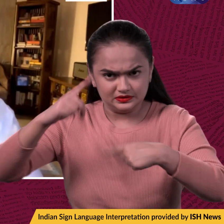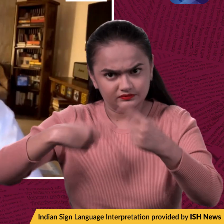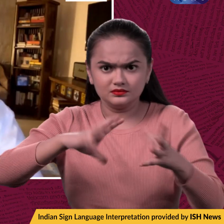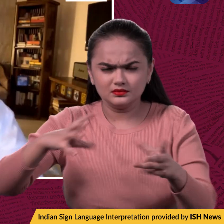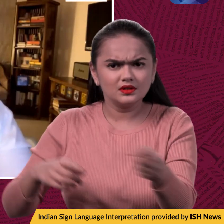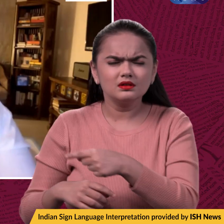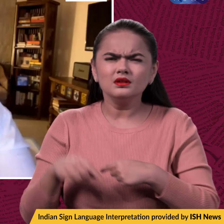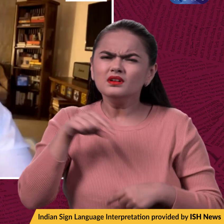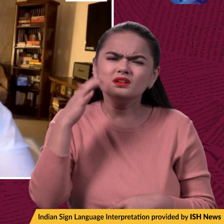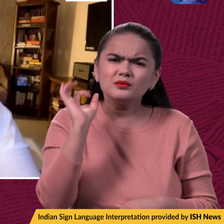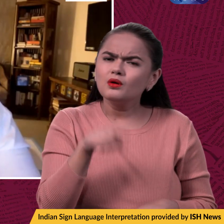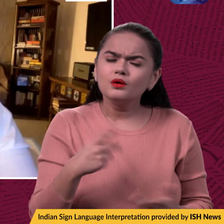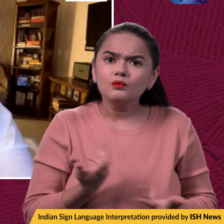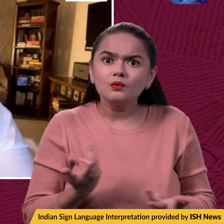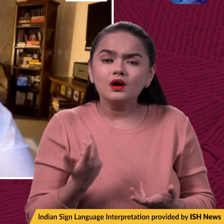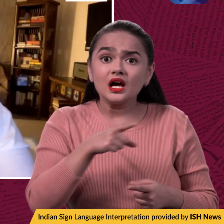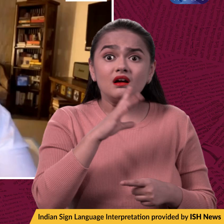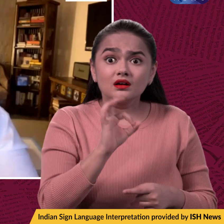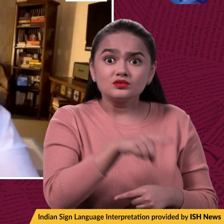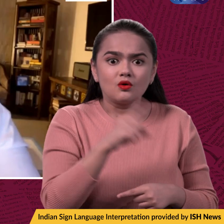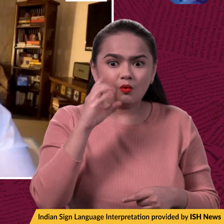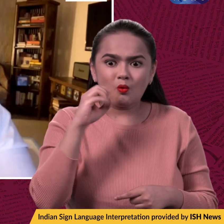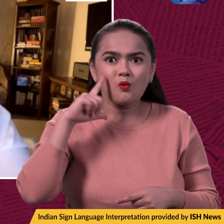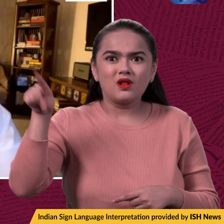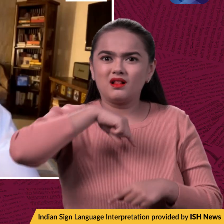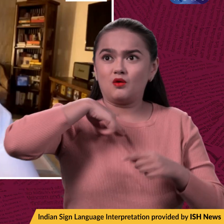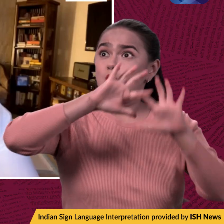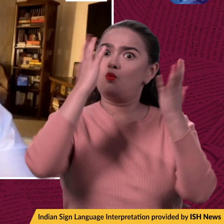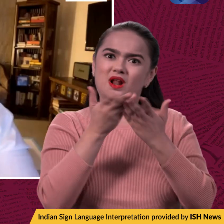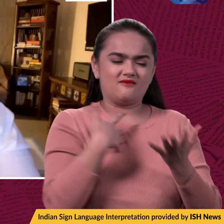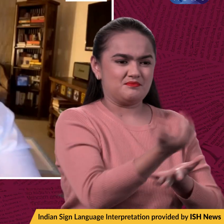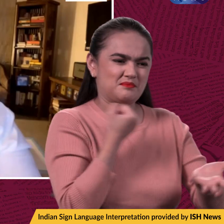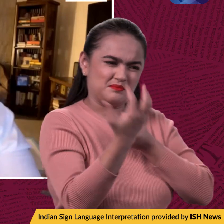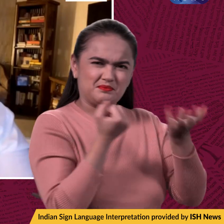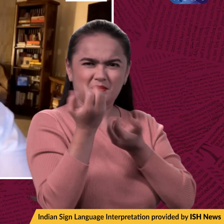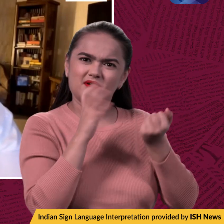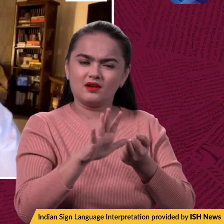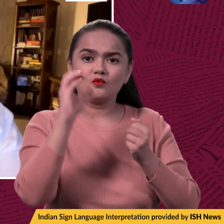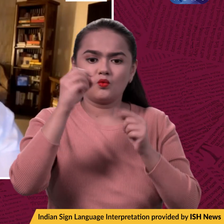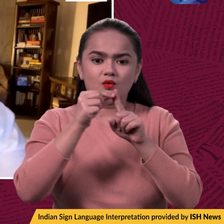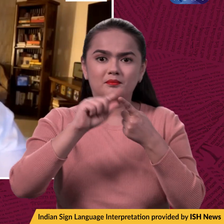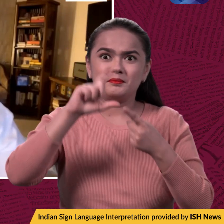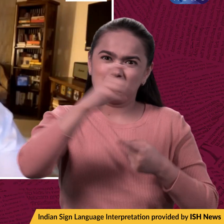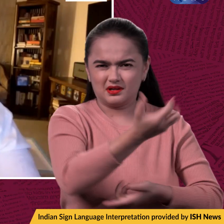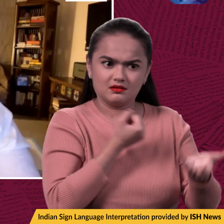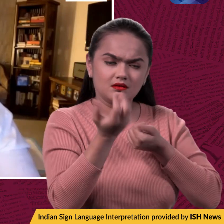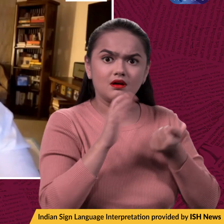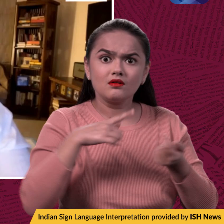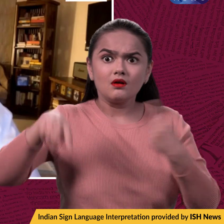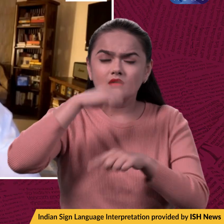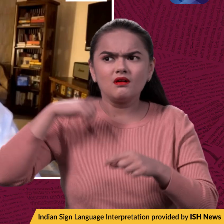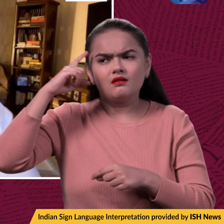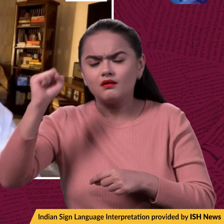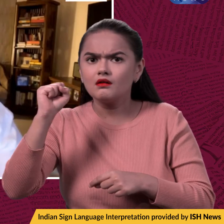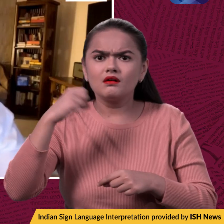is important because it shows basically oil consumers across the world banding together for the first time to take on